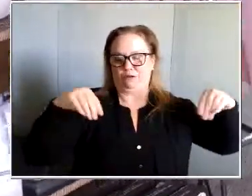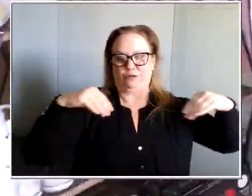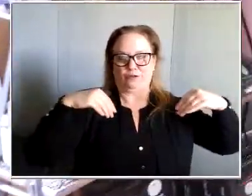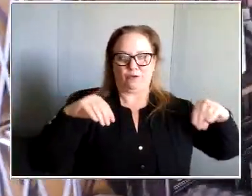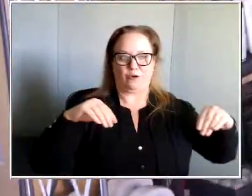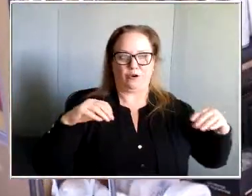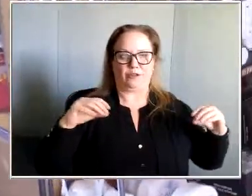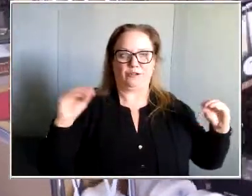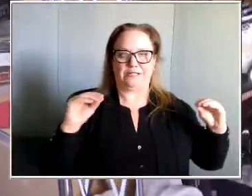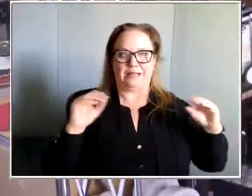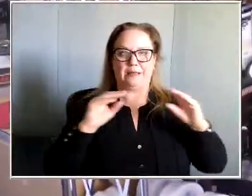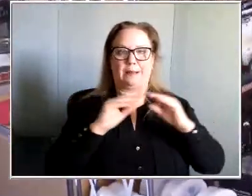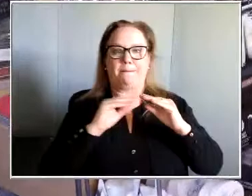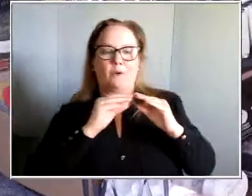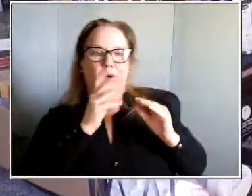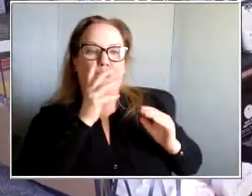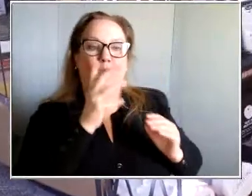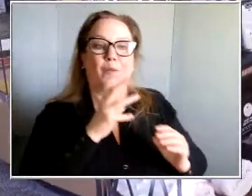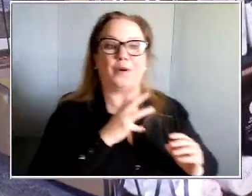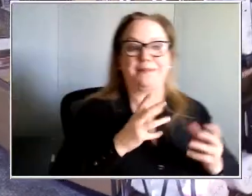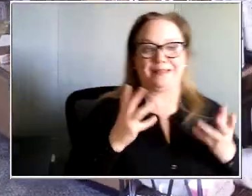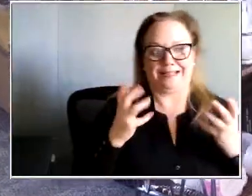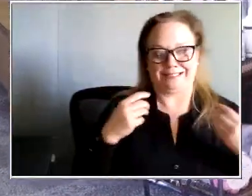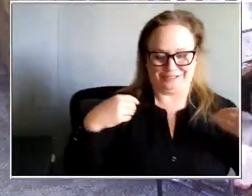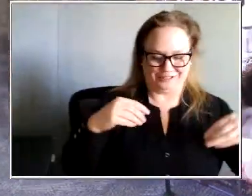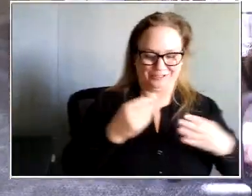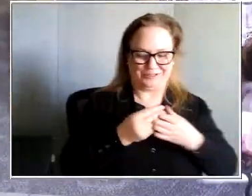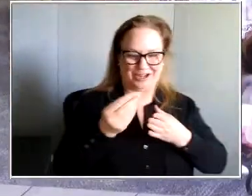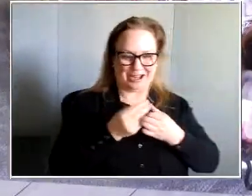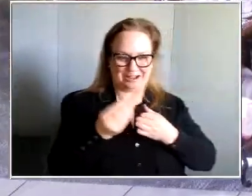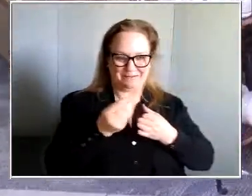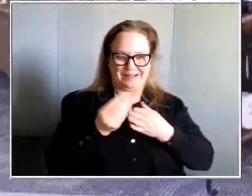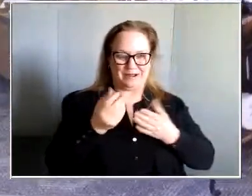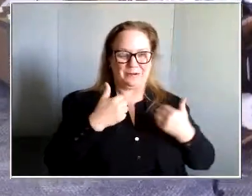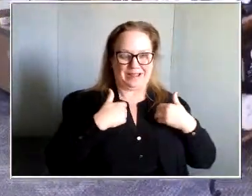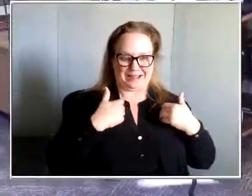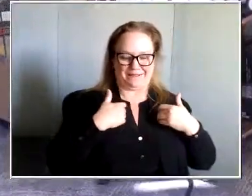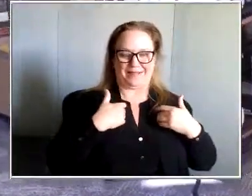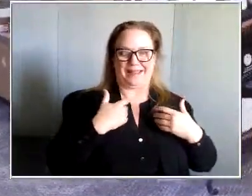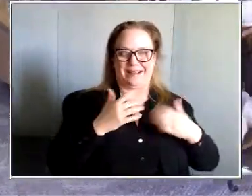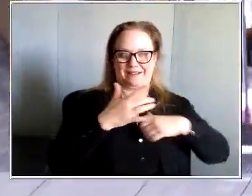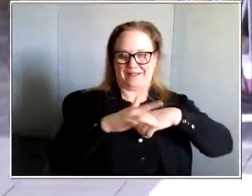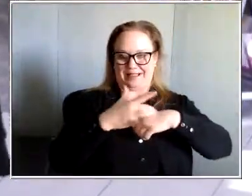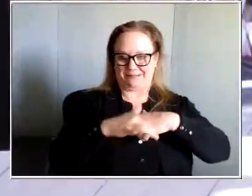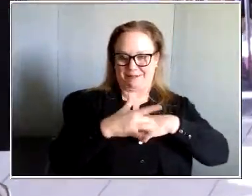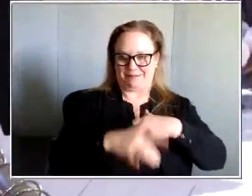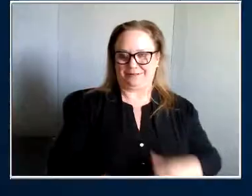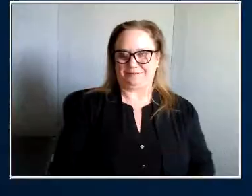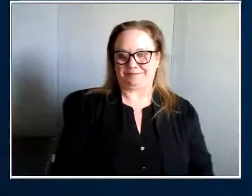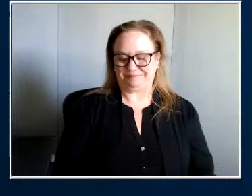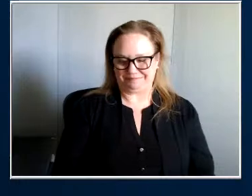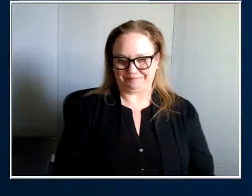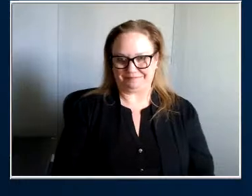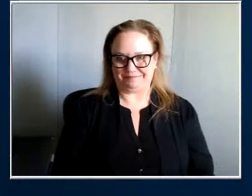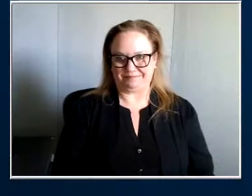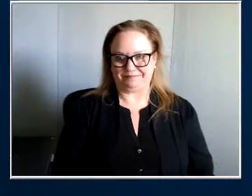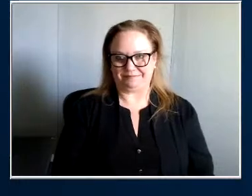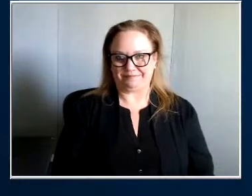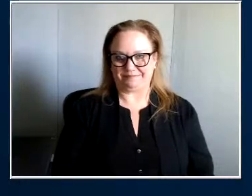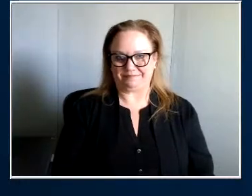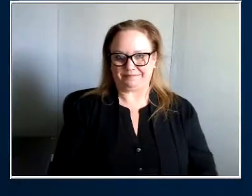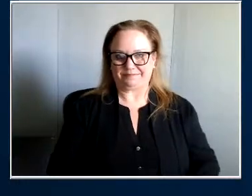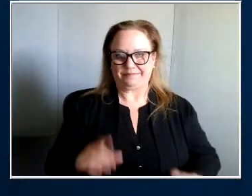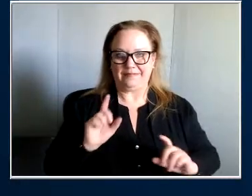nothing more a woman likes to do than shop, and we have that here. All right, so here's... As we're moving